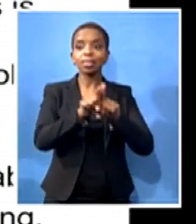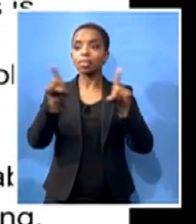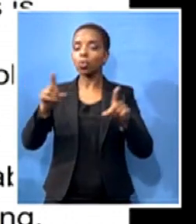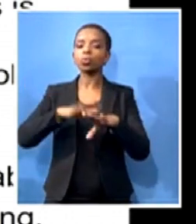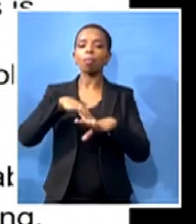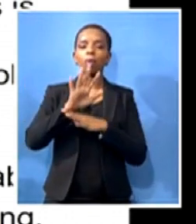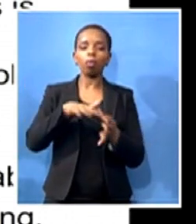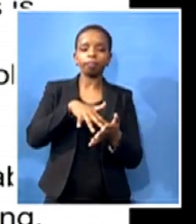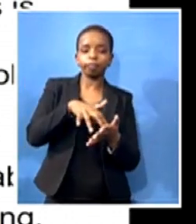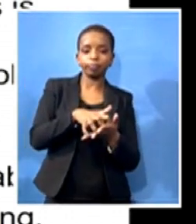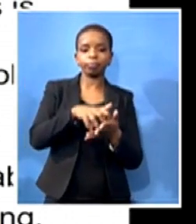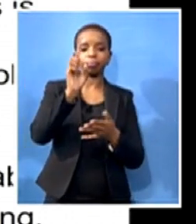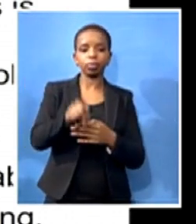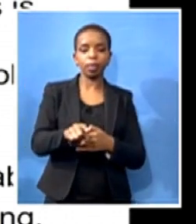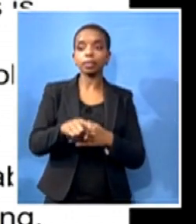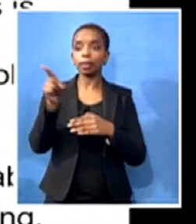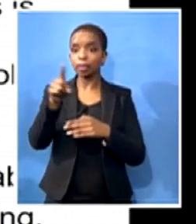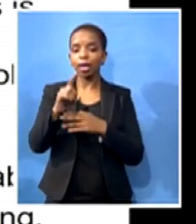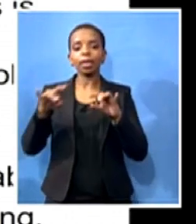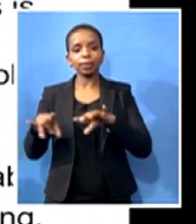and the dignity of all.